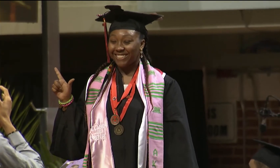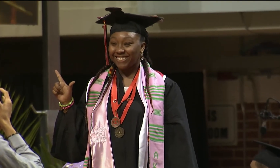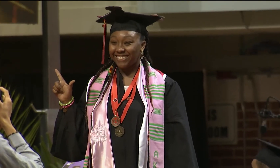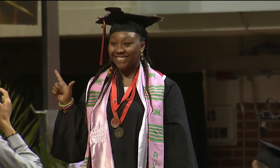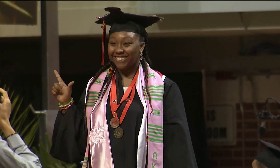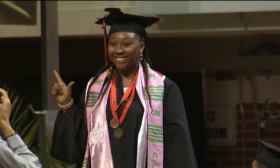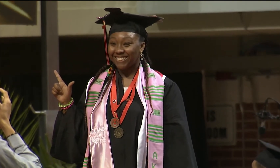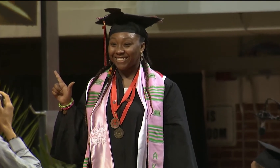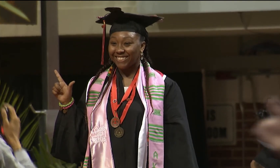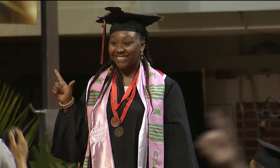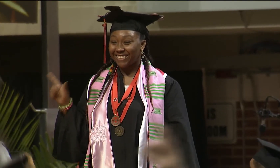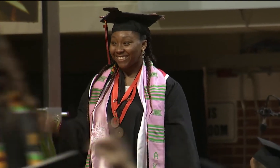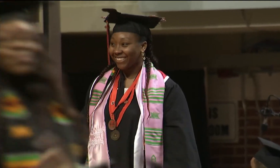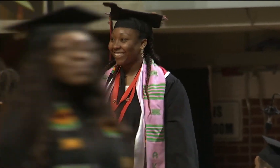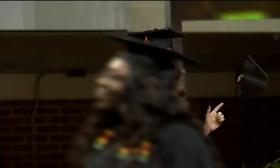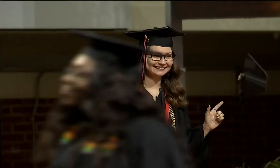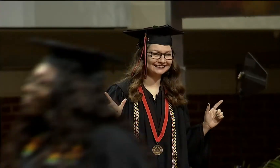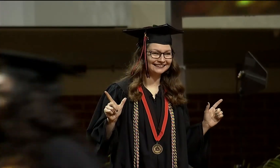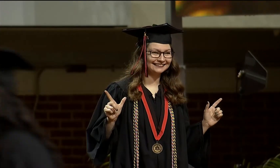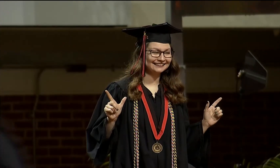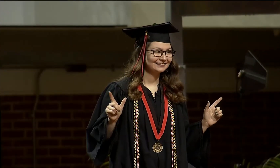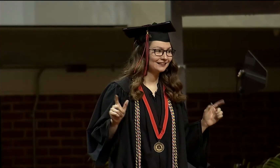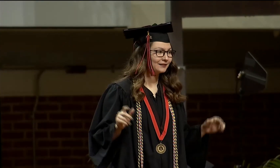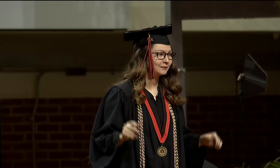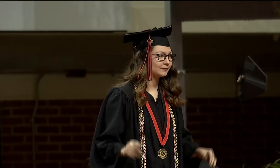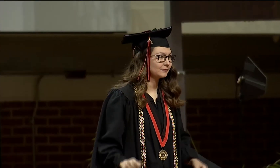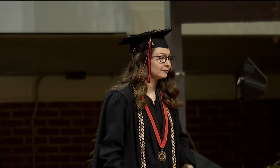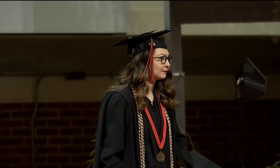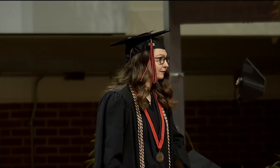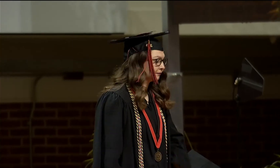Corey Standifer.